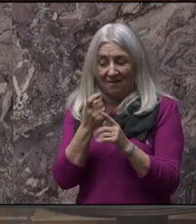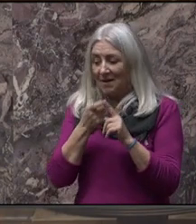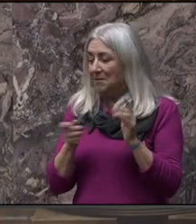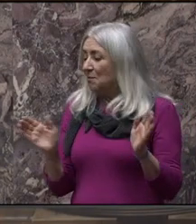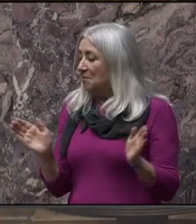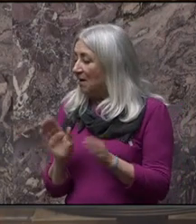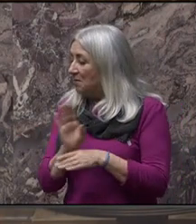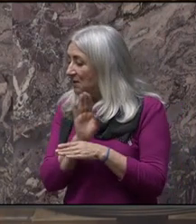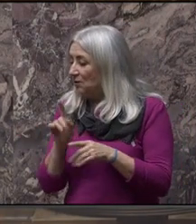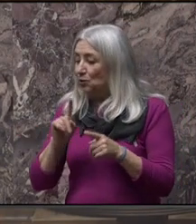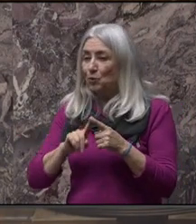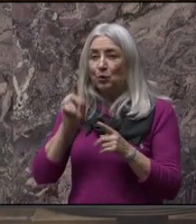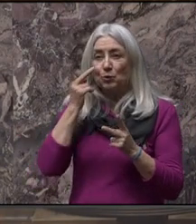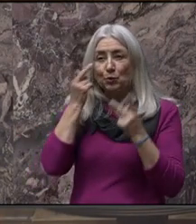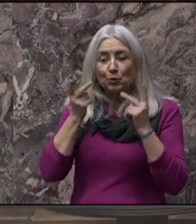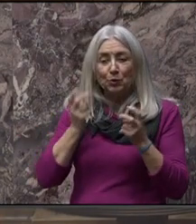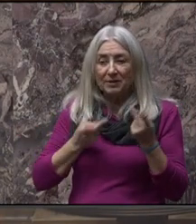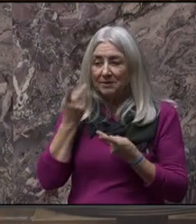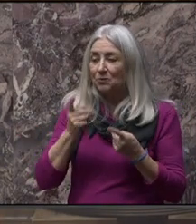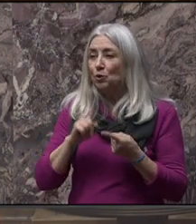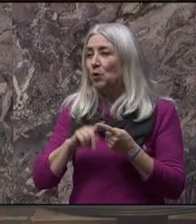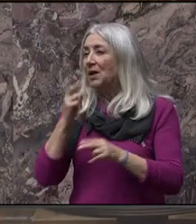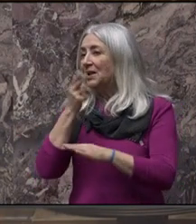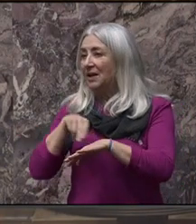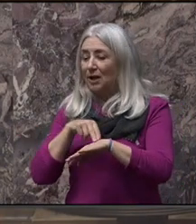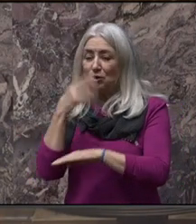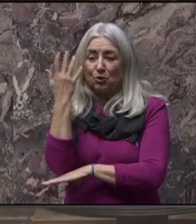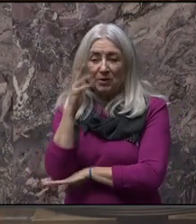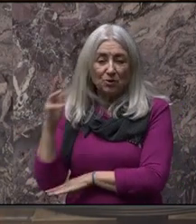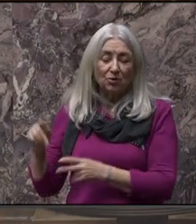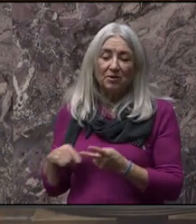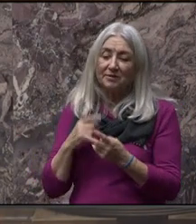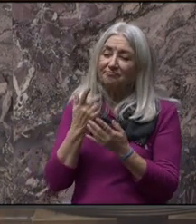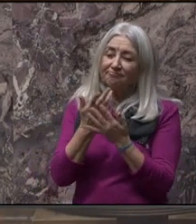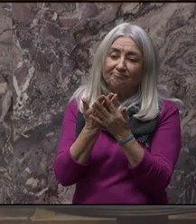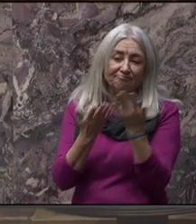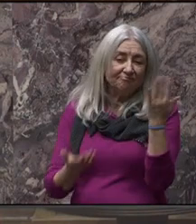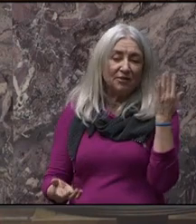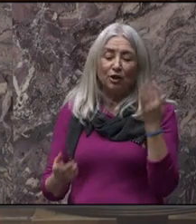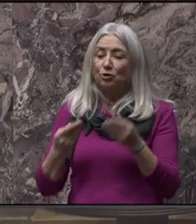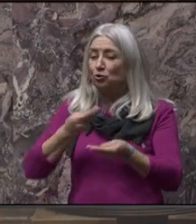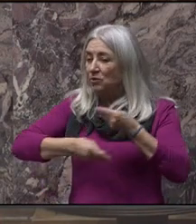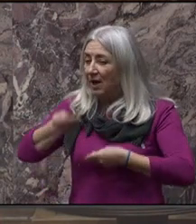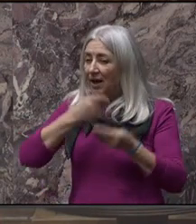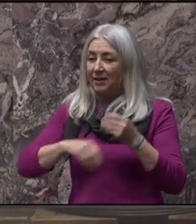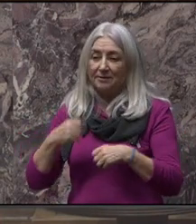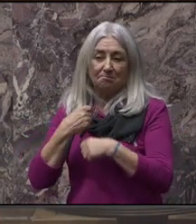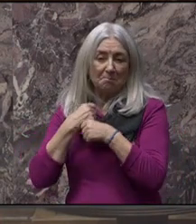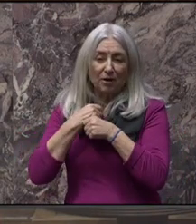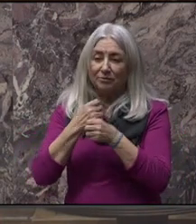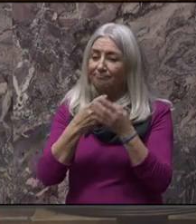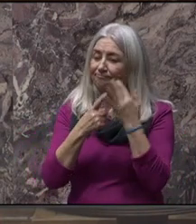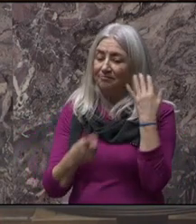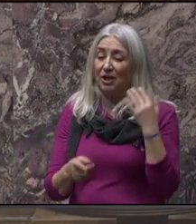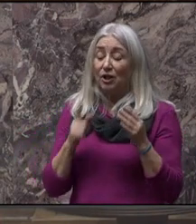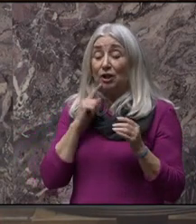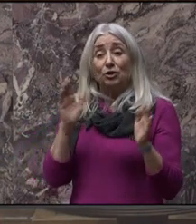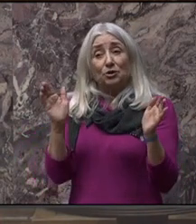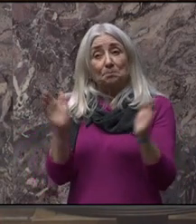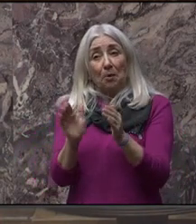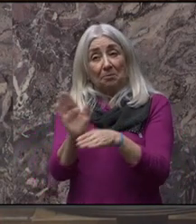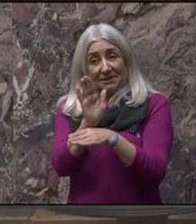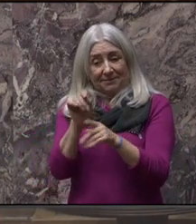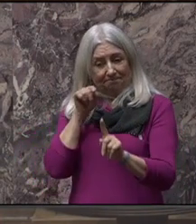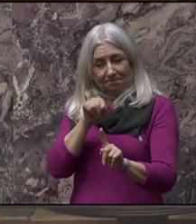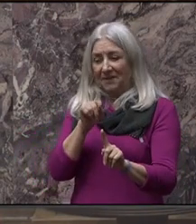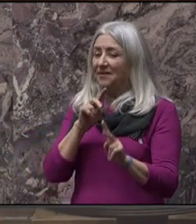tourism and technology to natural resources, trade and manufacturing. Small businesses are the core of our